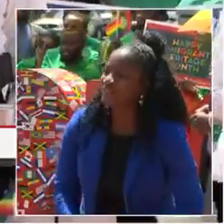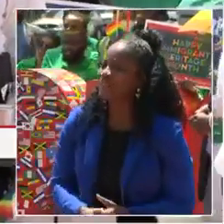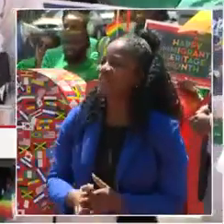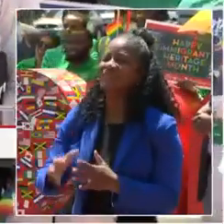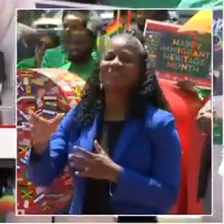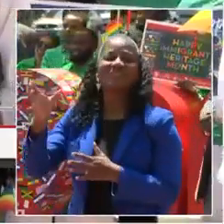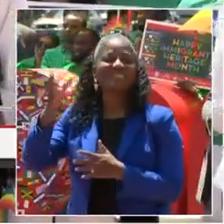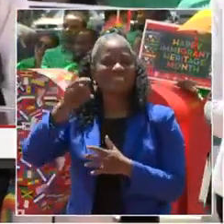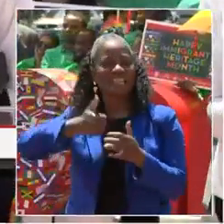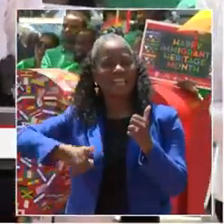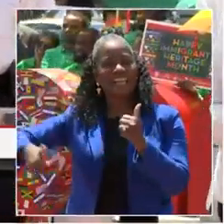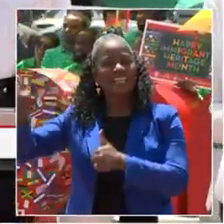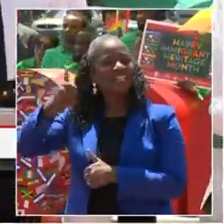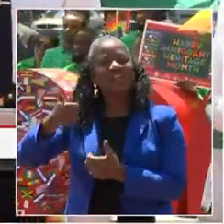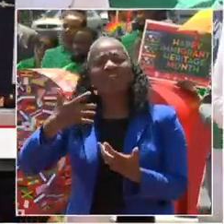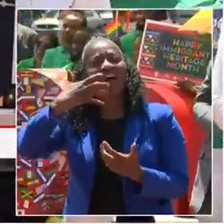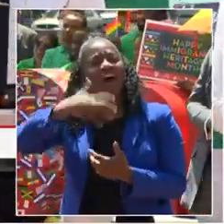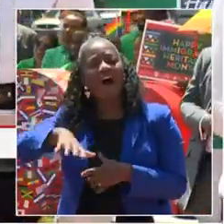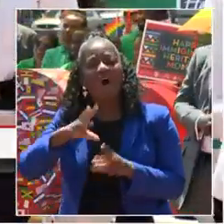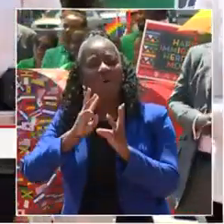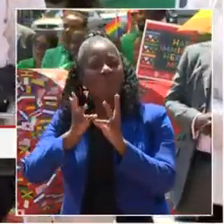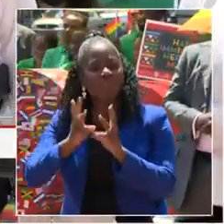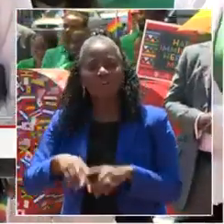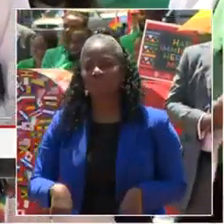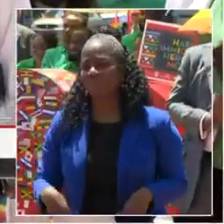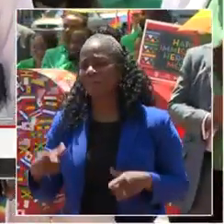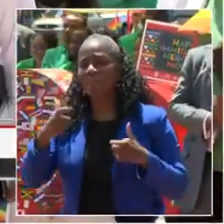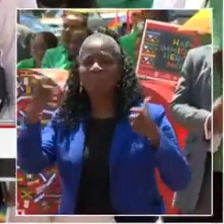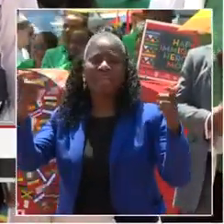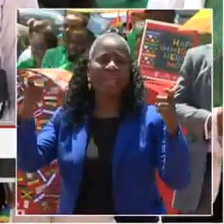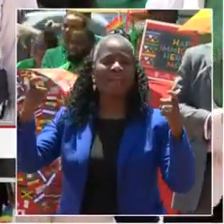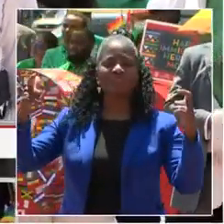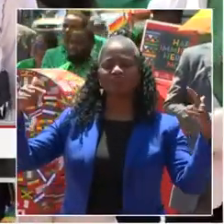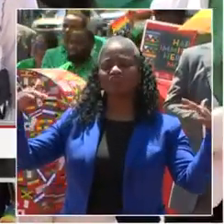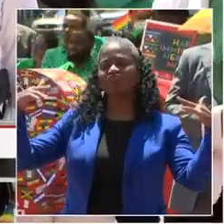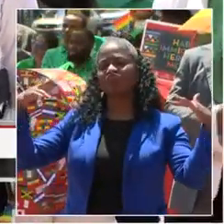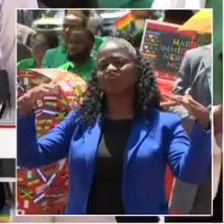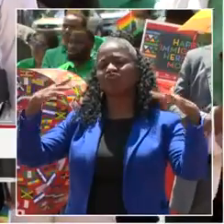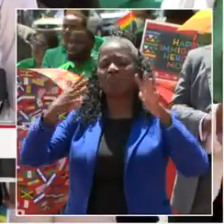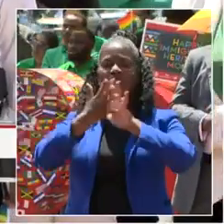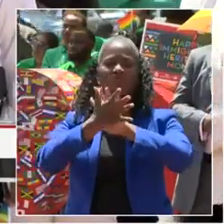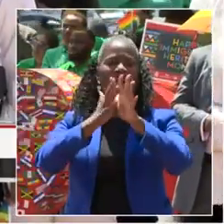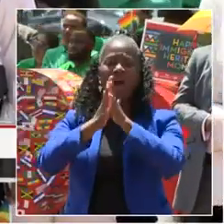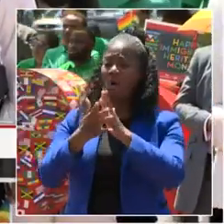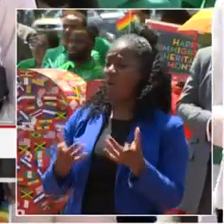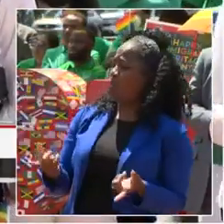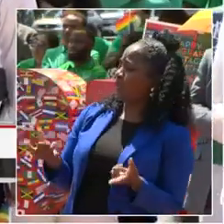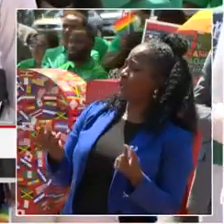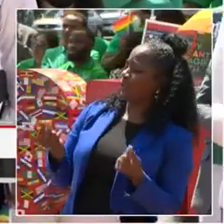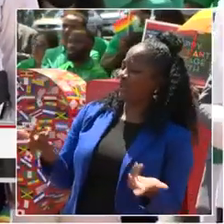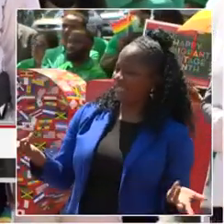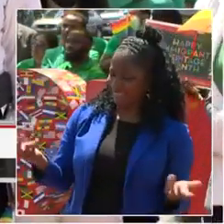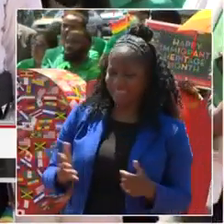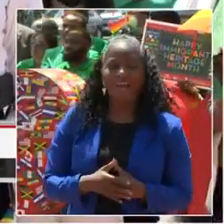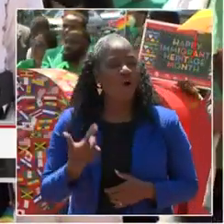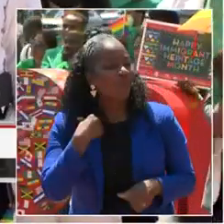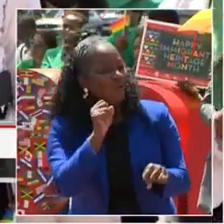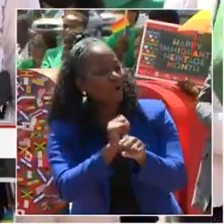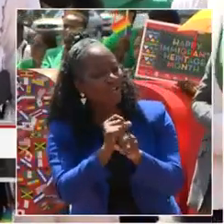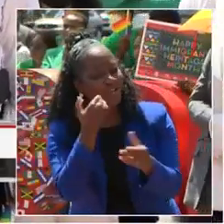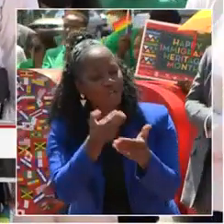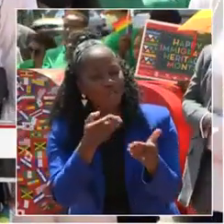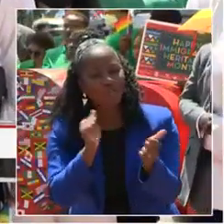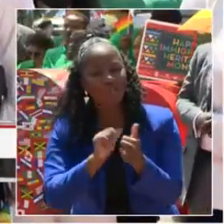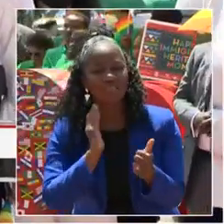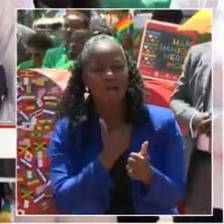Chief, obviously, it's hot weather, big crowds. What are y'all doing? So we're working closely with the Mayor's Special